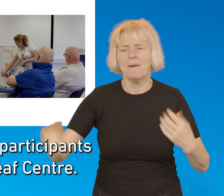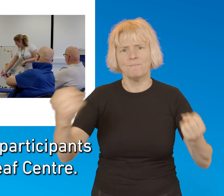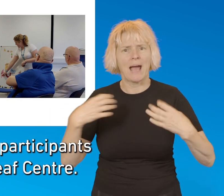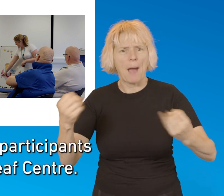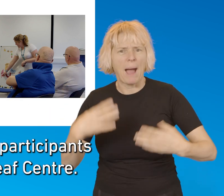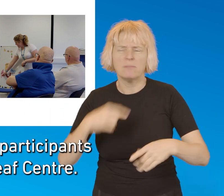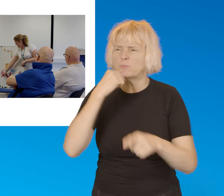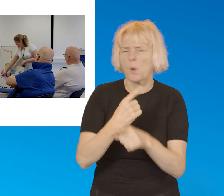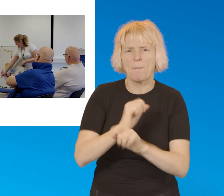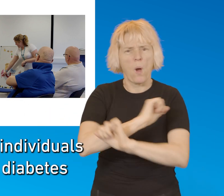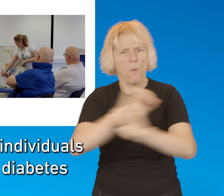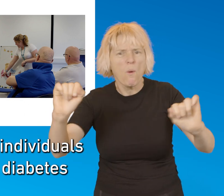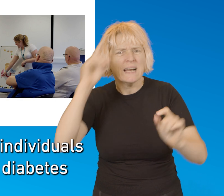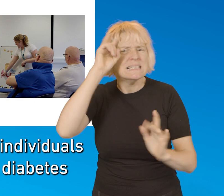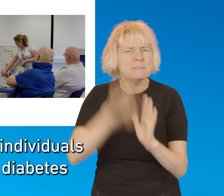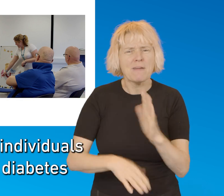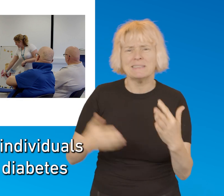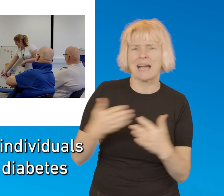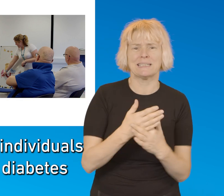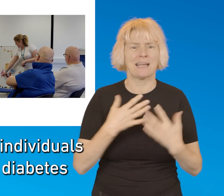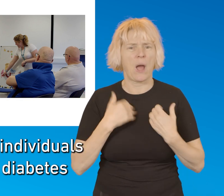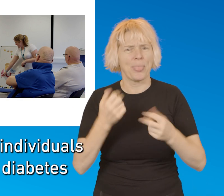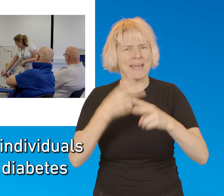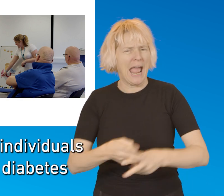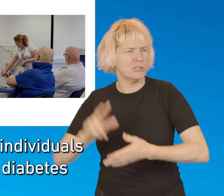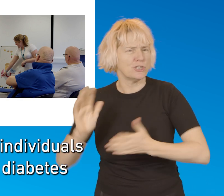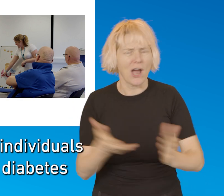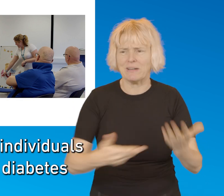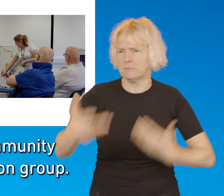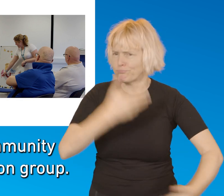of the Manchester Deaf Centre, a group of interested individuals